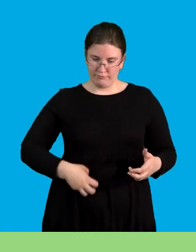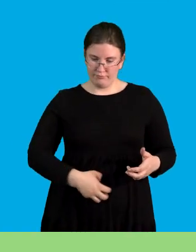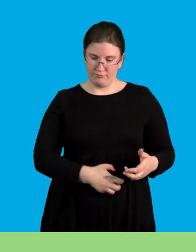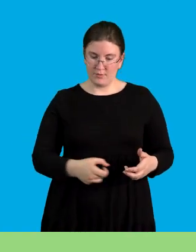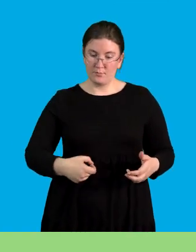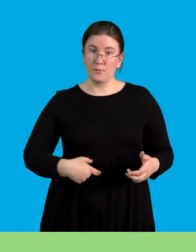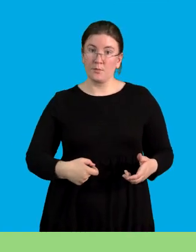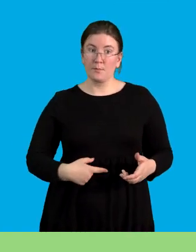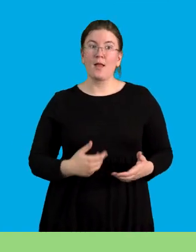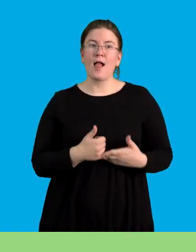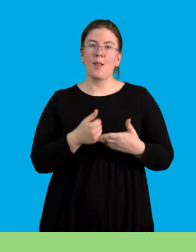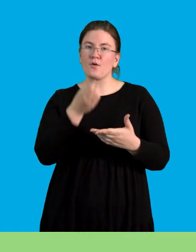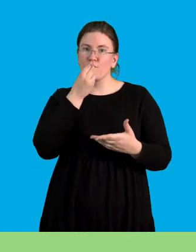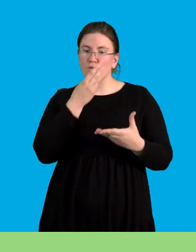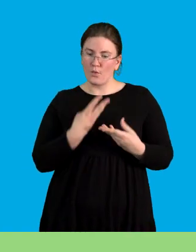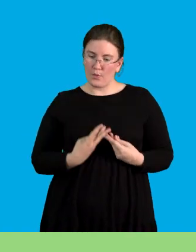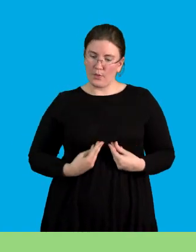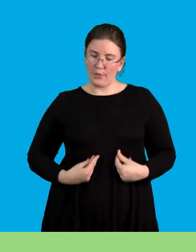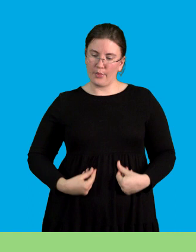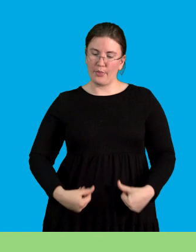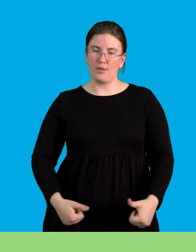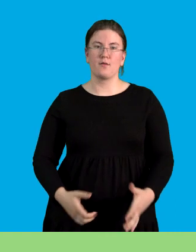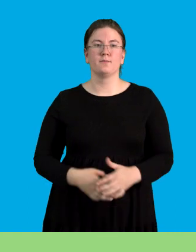help with the digestion of food.